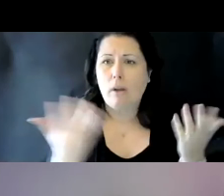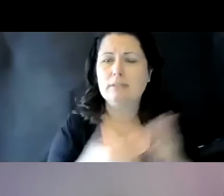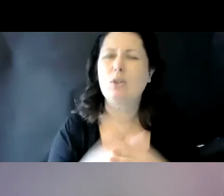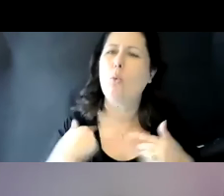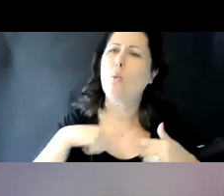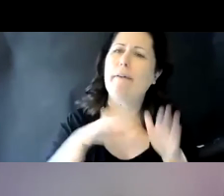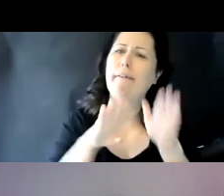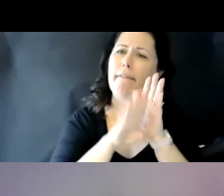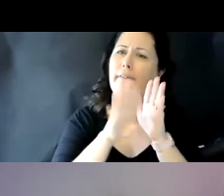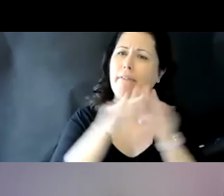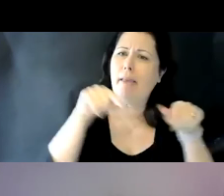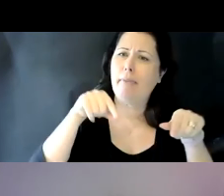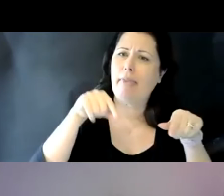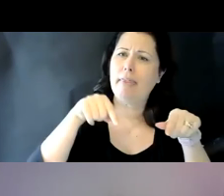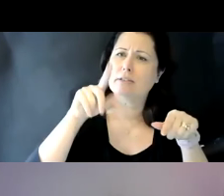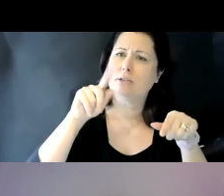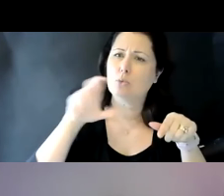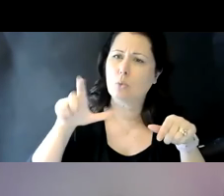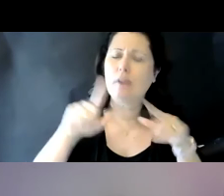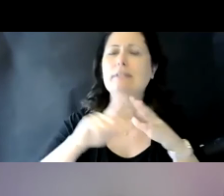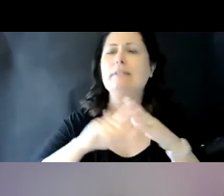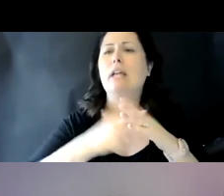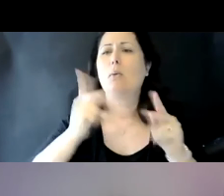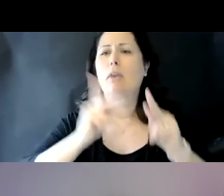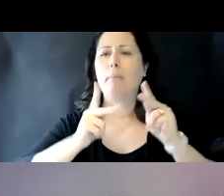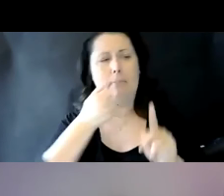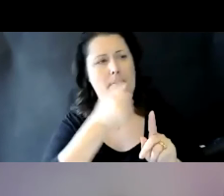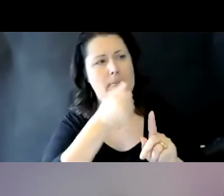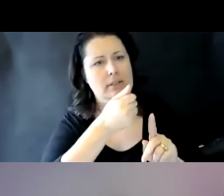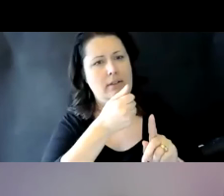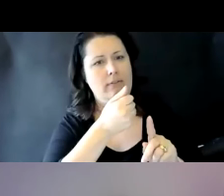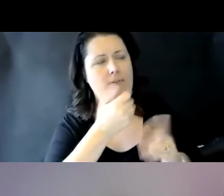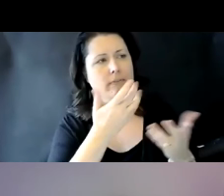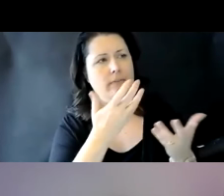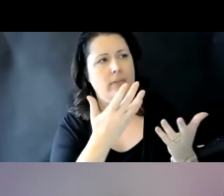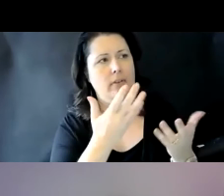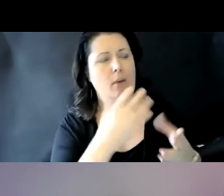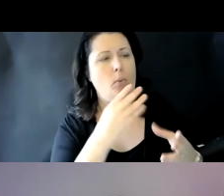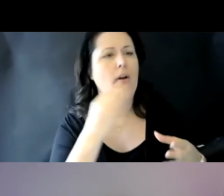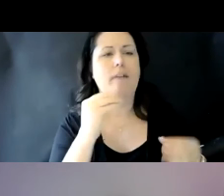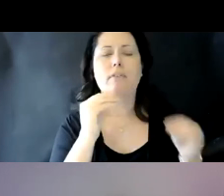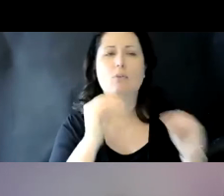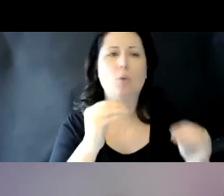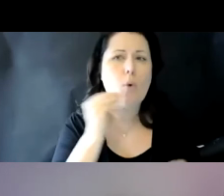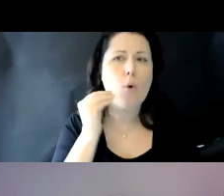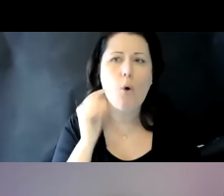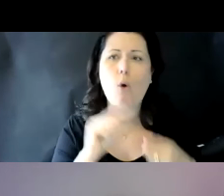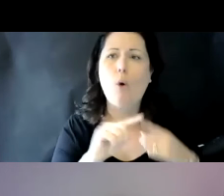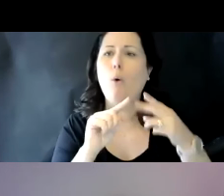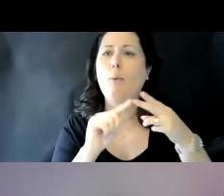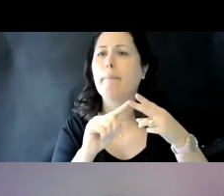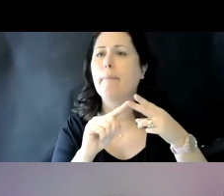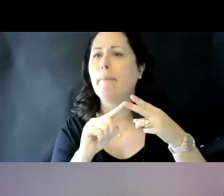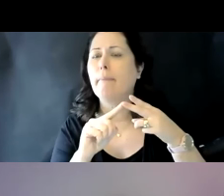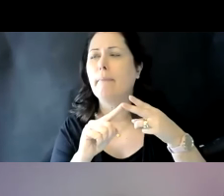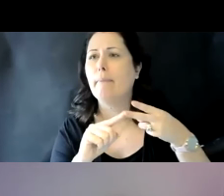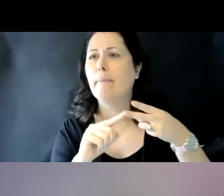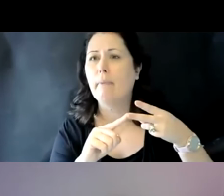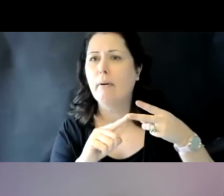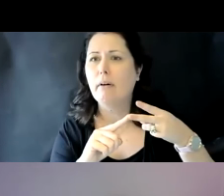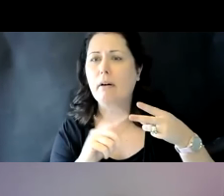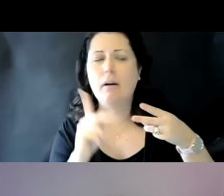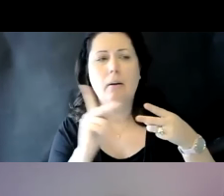developed it, I suppose, starting with people who were we had a lot of input from people who were homeless. And we had a lot of input